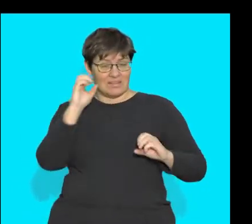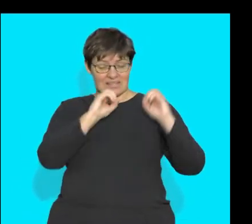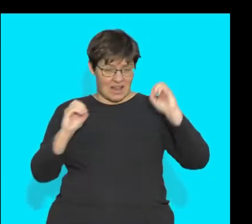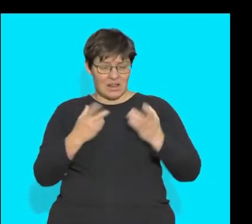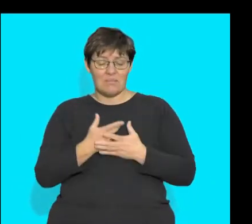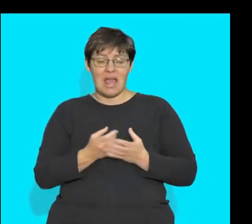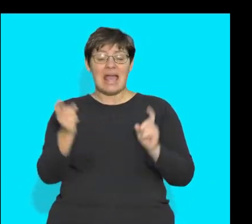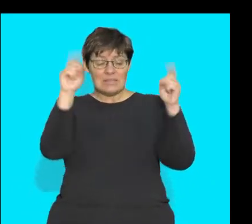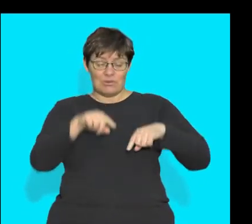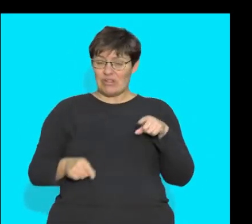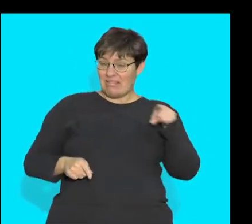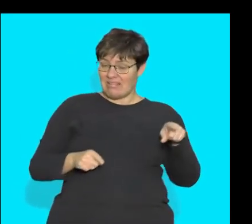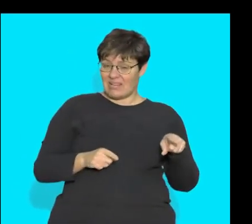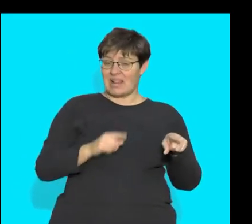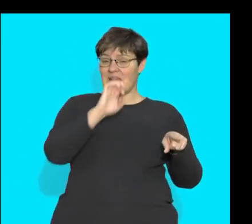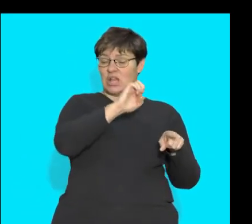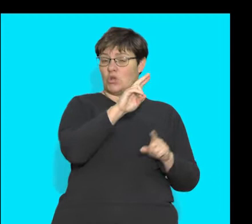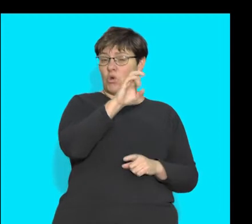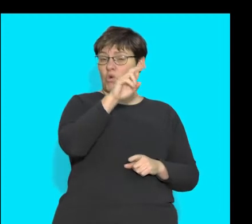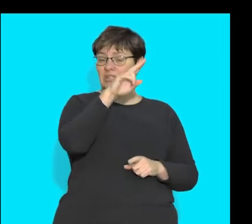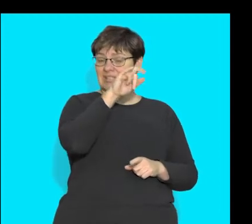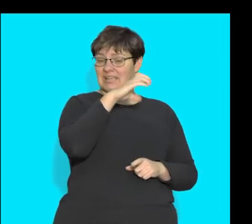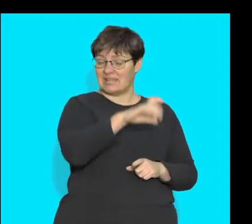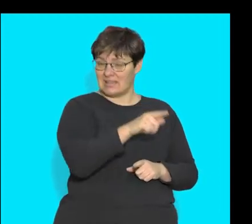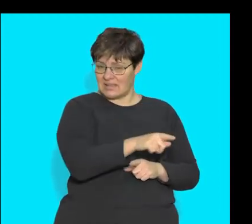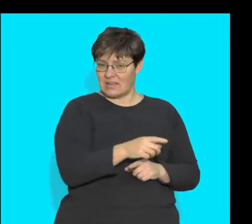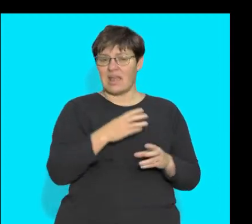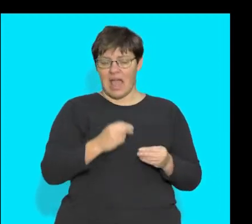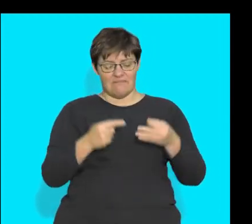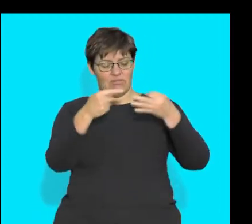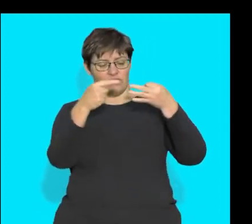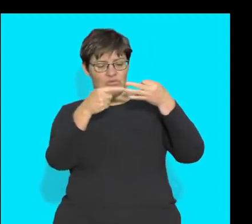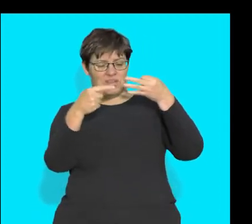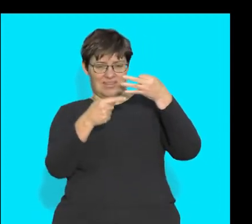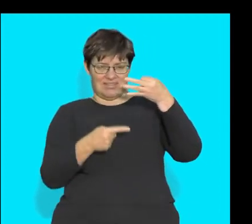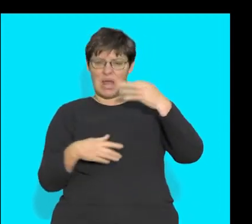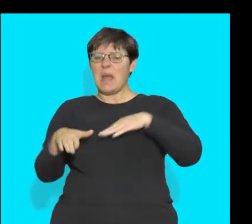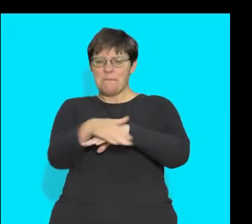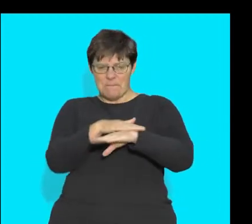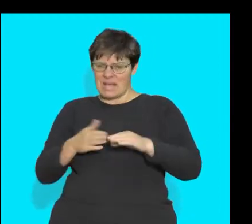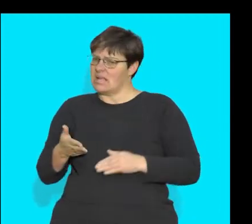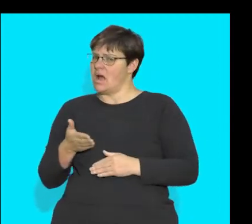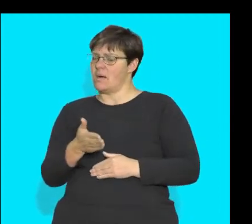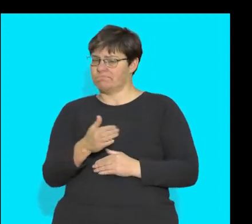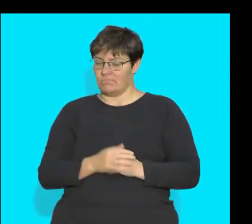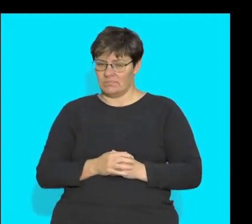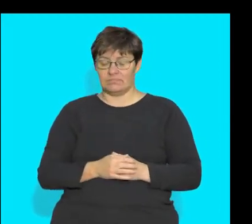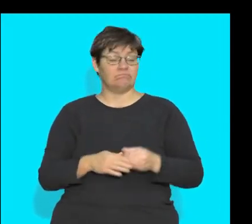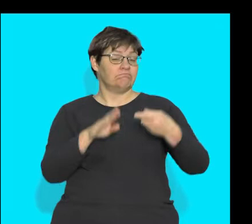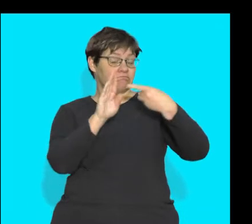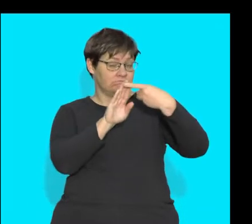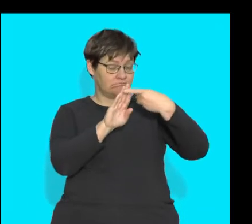especially eukaryotic cells, have three basic things in place. Number